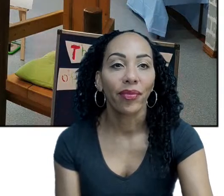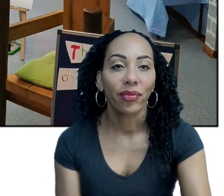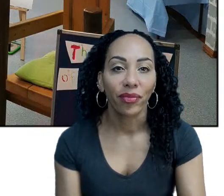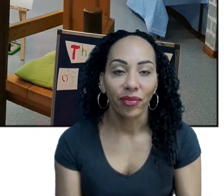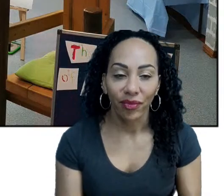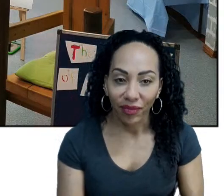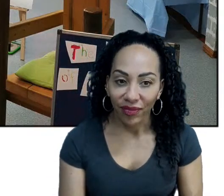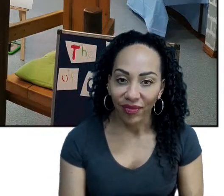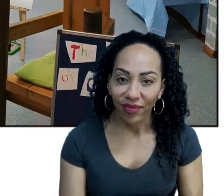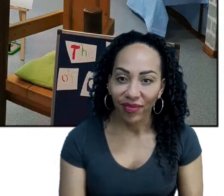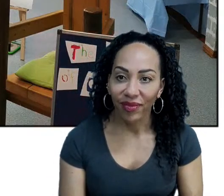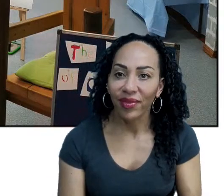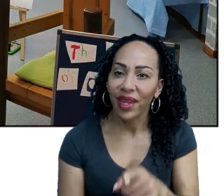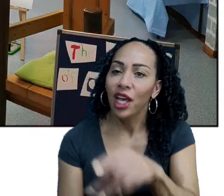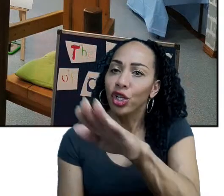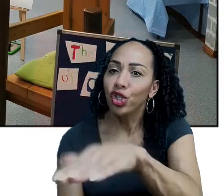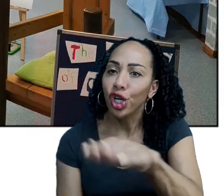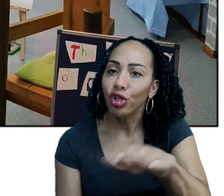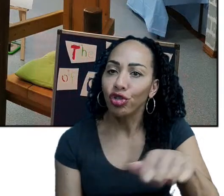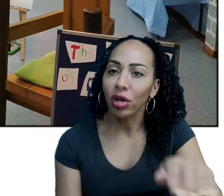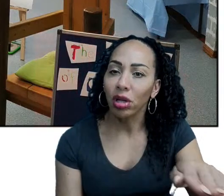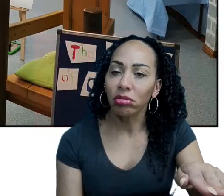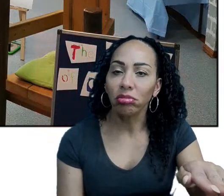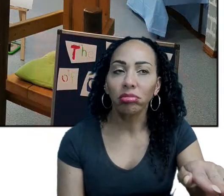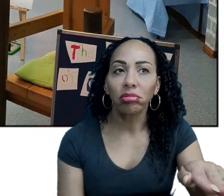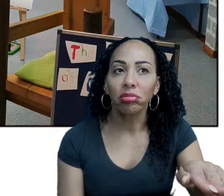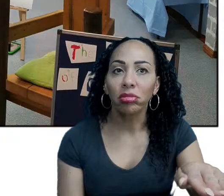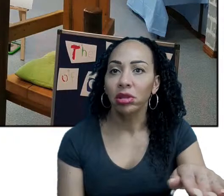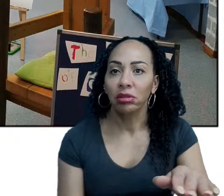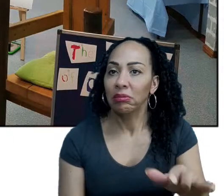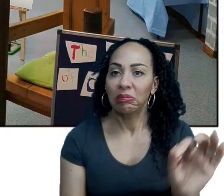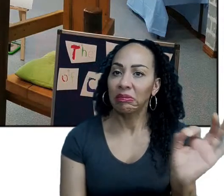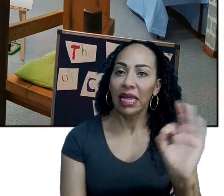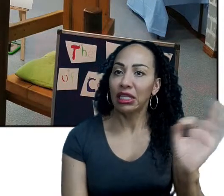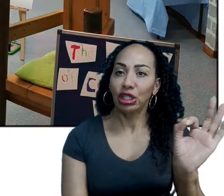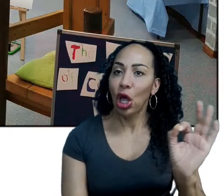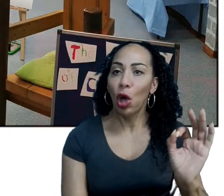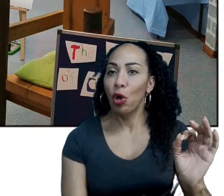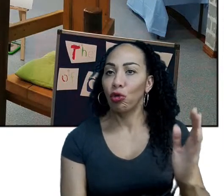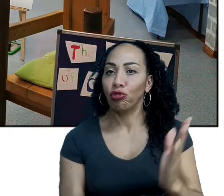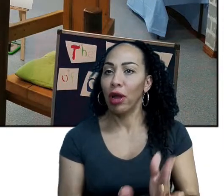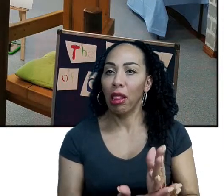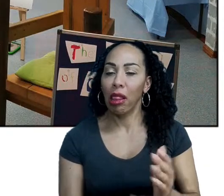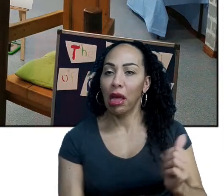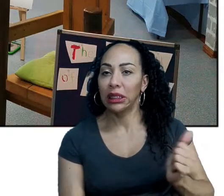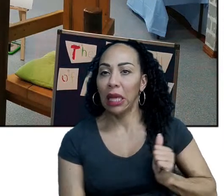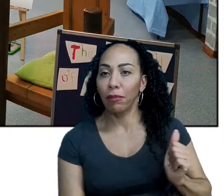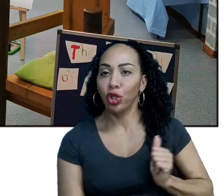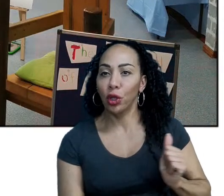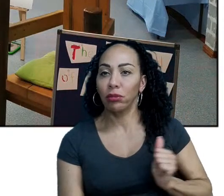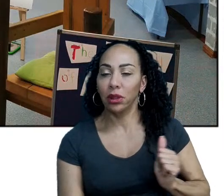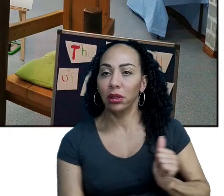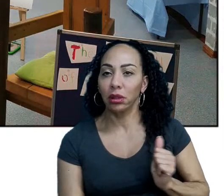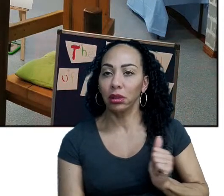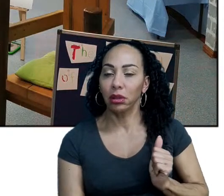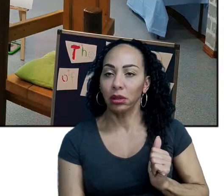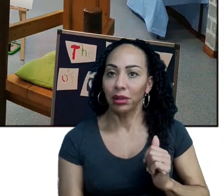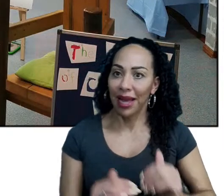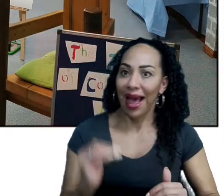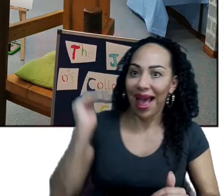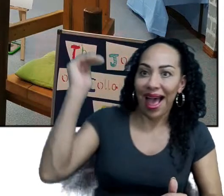fewer assumptions about what they can and can't do off the bat. A lot of people have these kind of hierarchical ideas